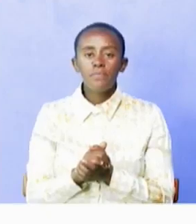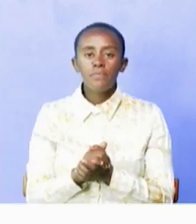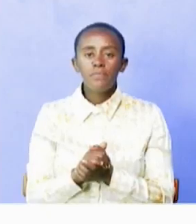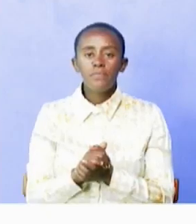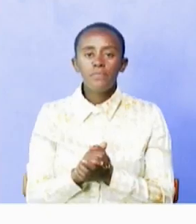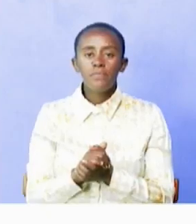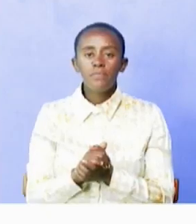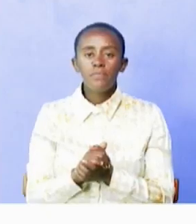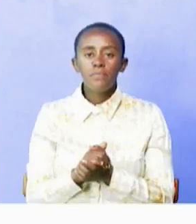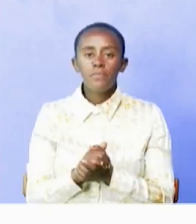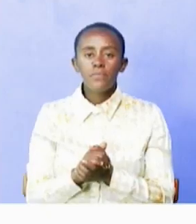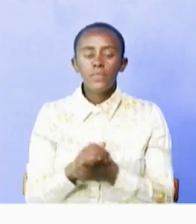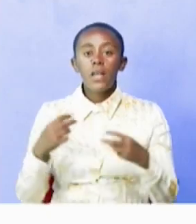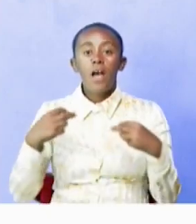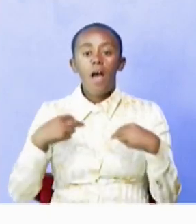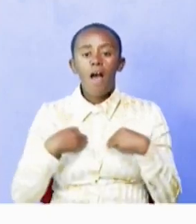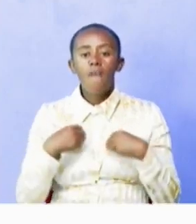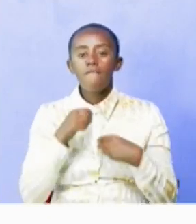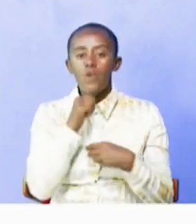have not,